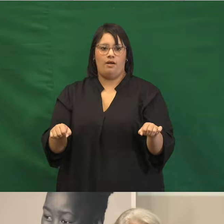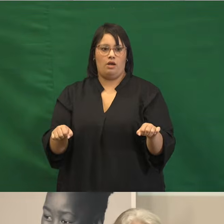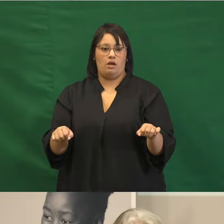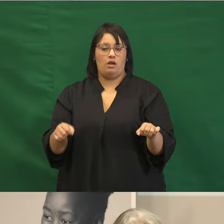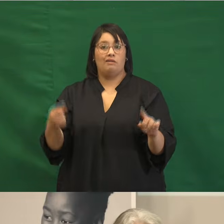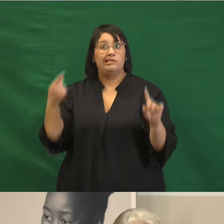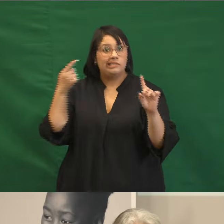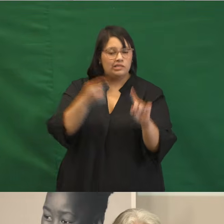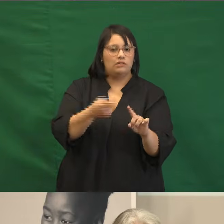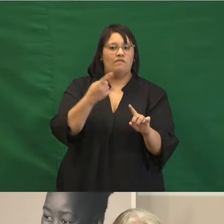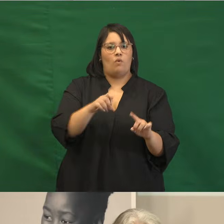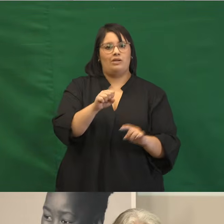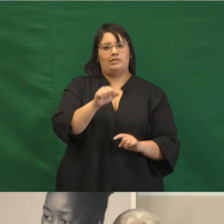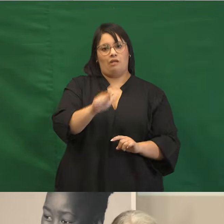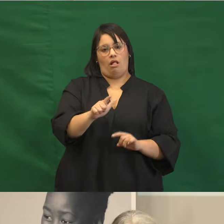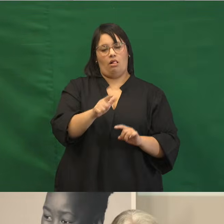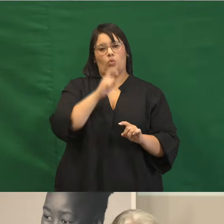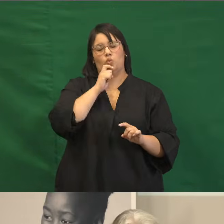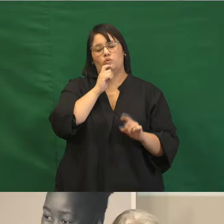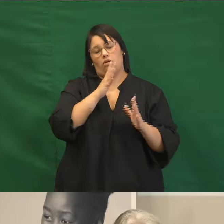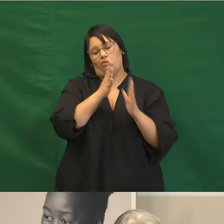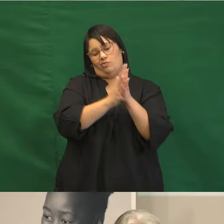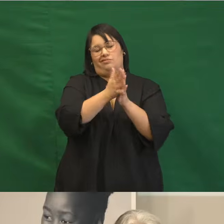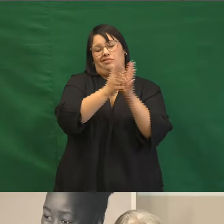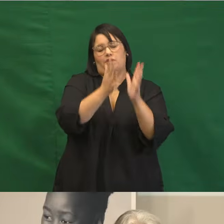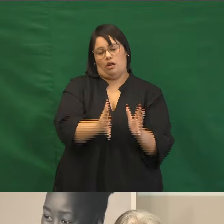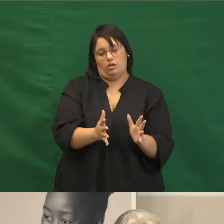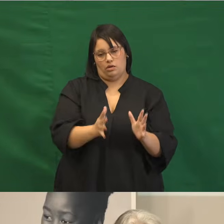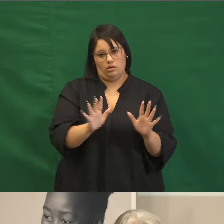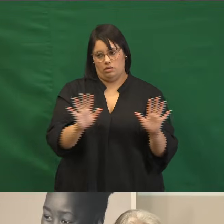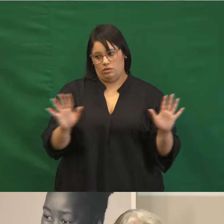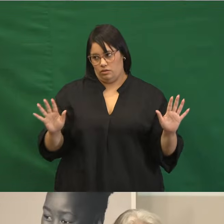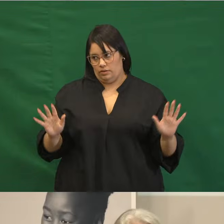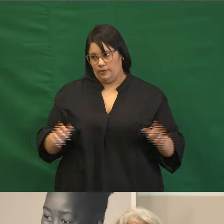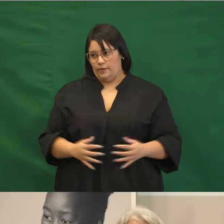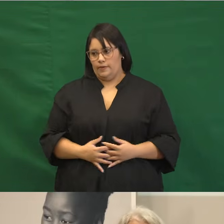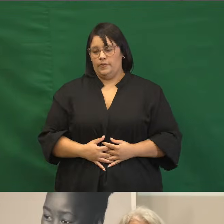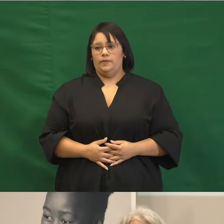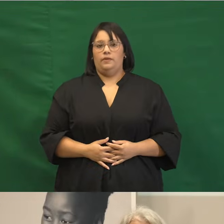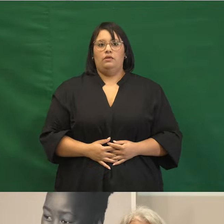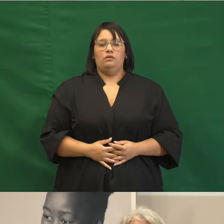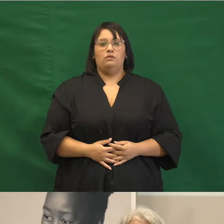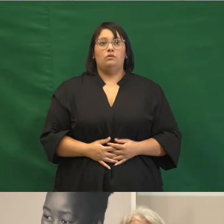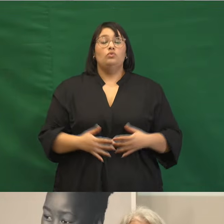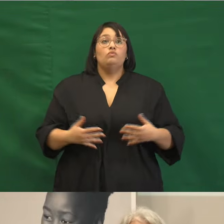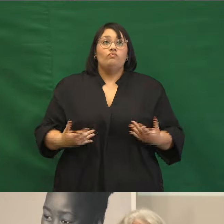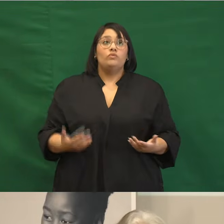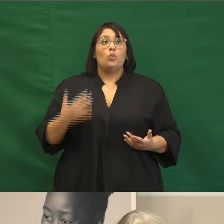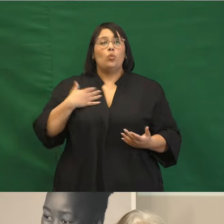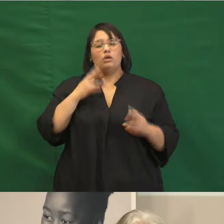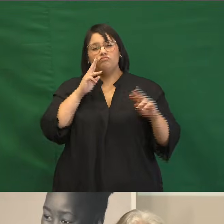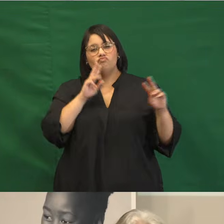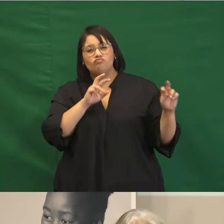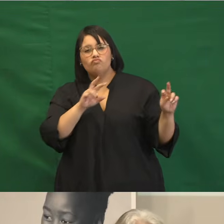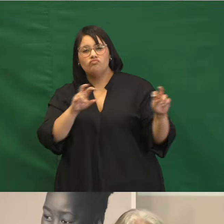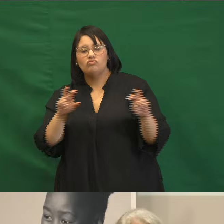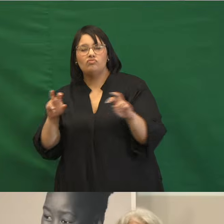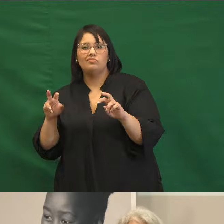sign language speakers or signers. So we're looking at how to